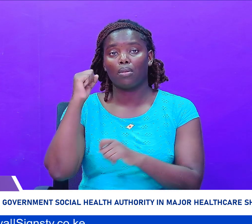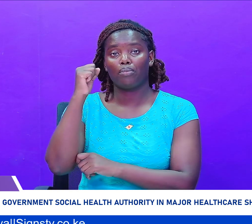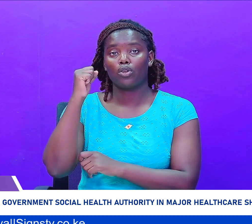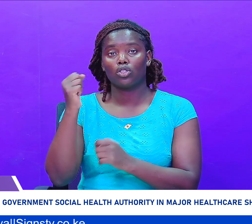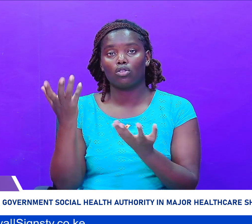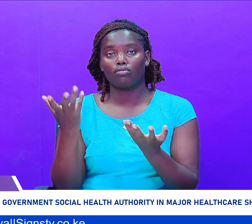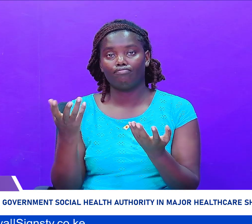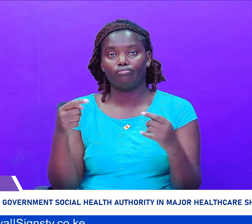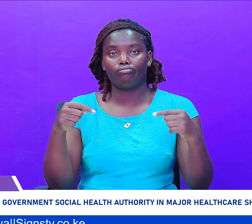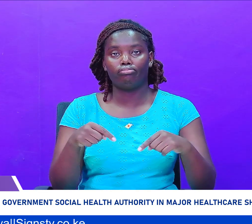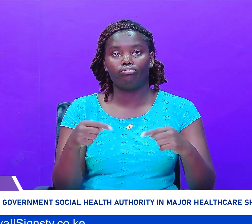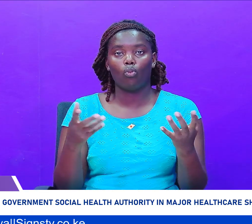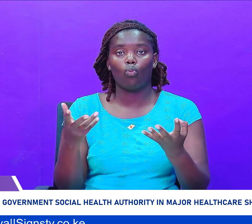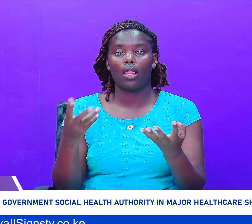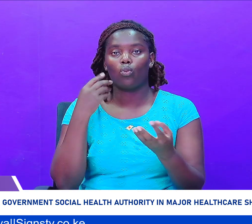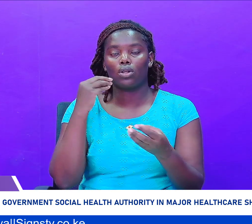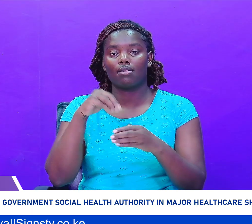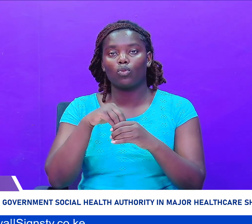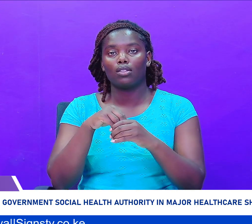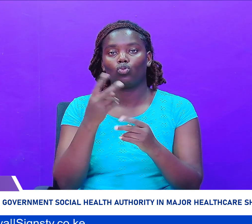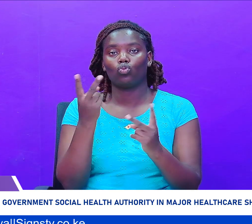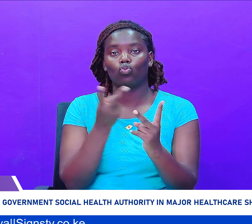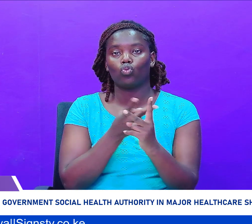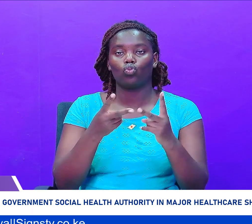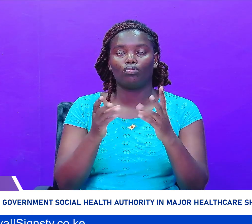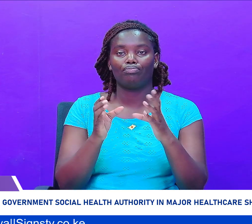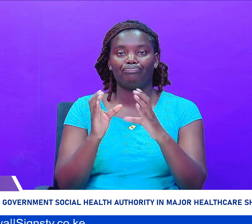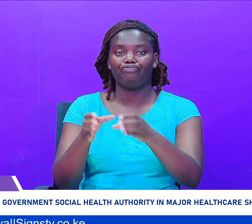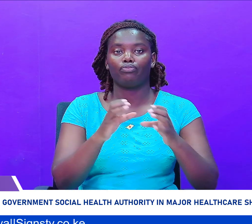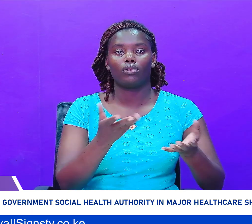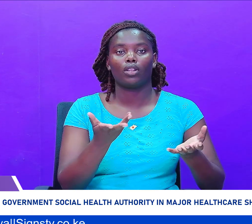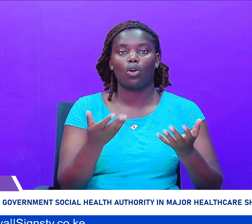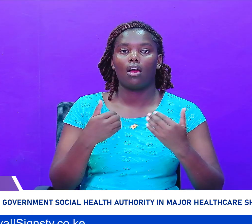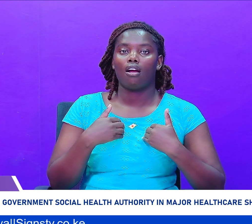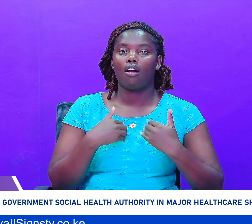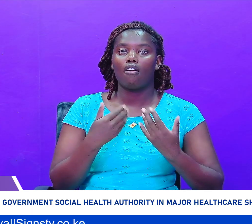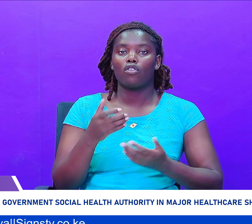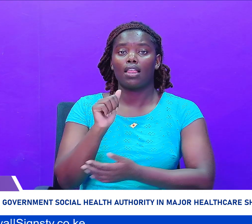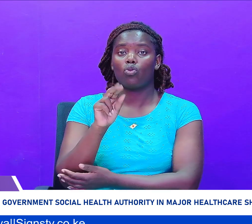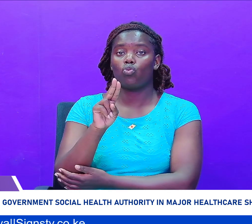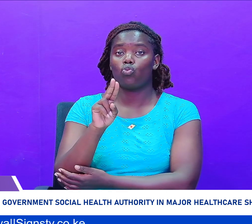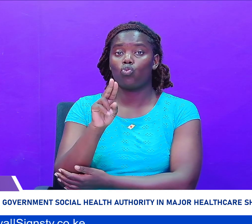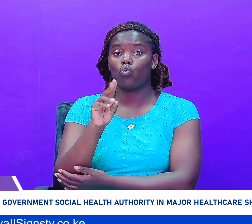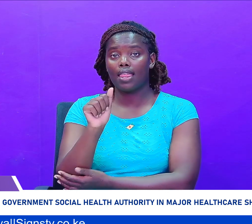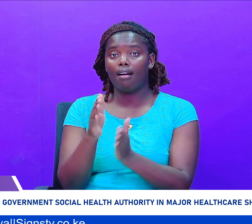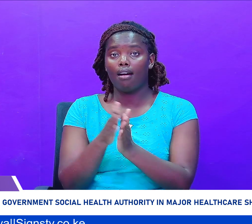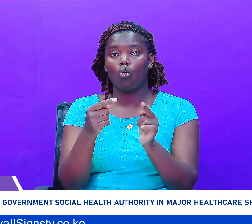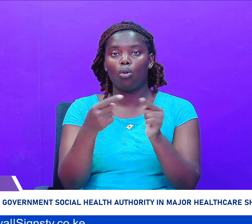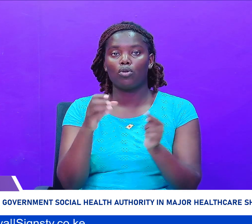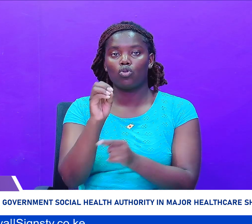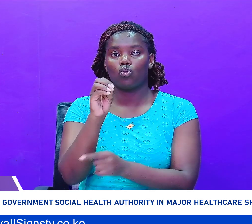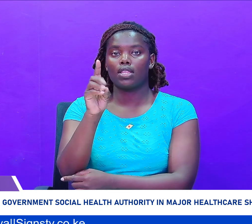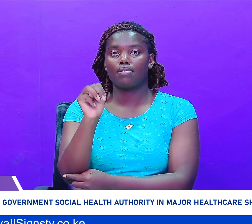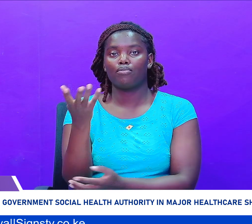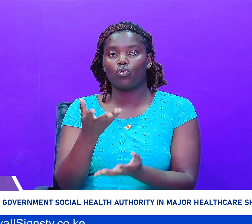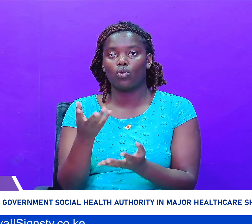And on to our next news. A major political shakeup is imminent within the two dominant parties, the ruling